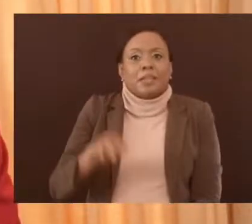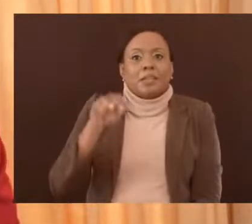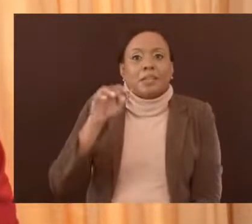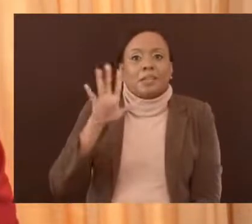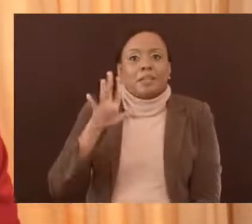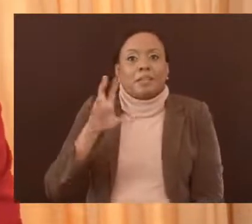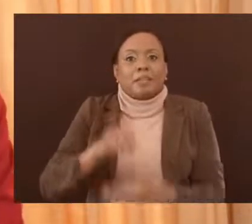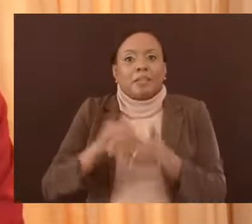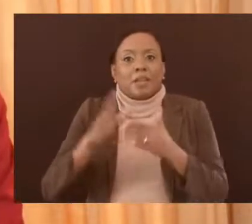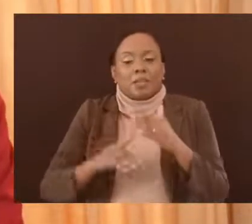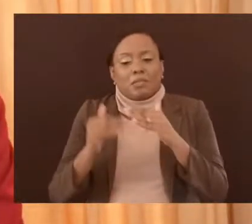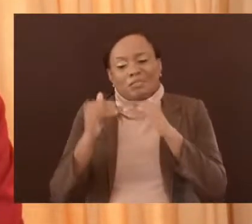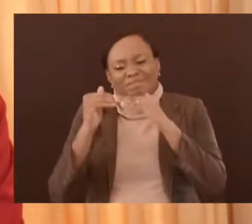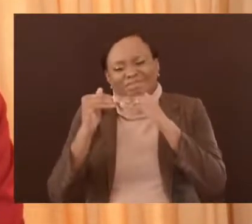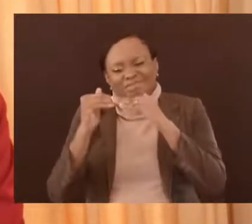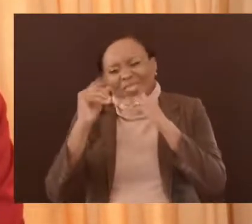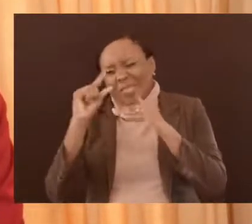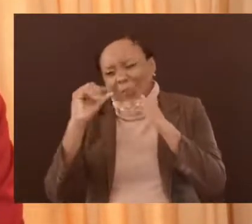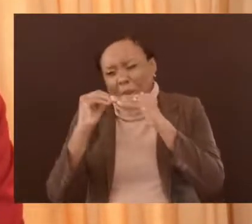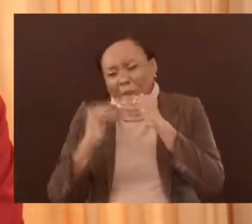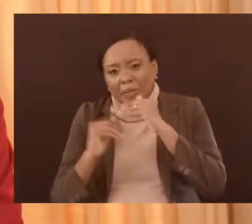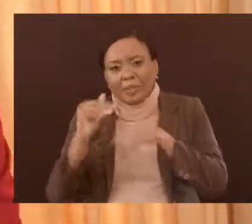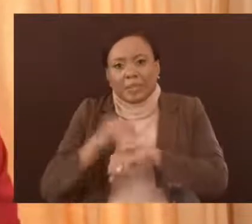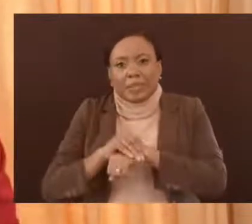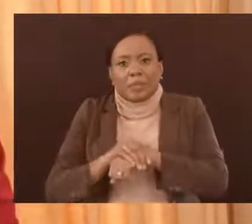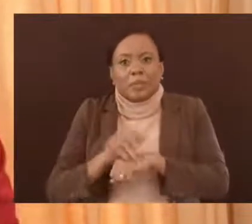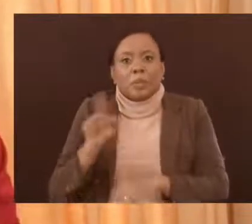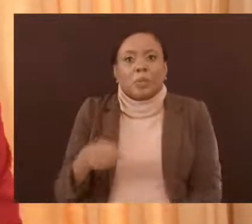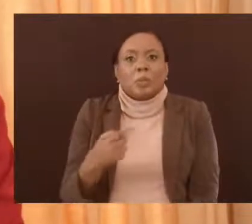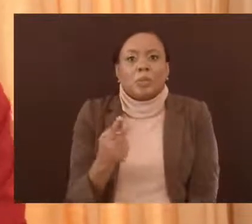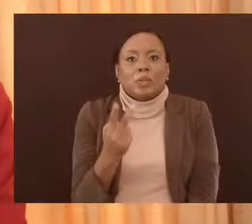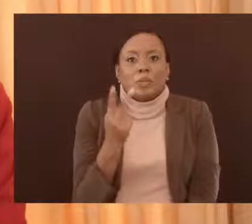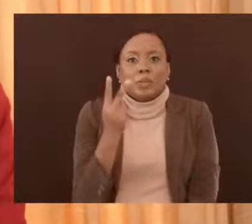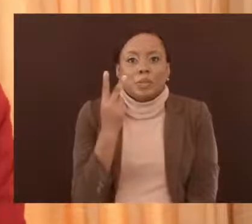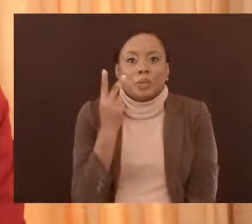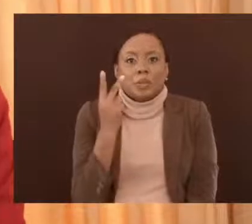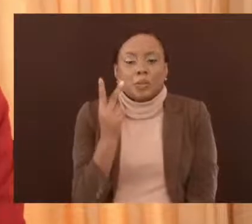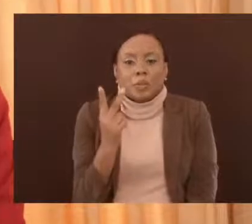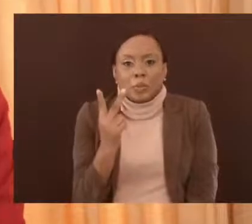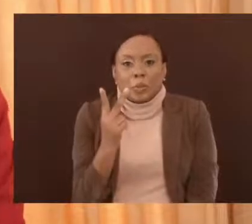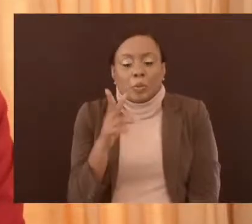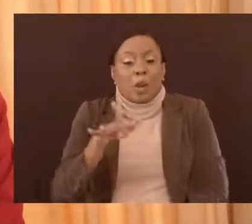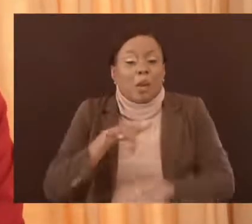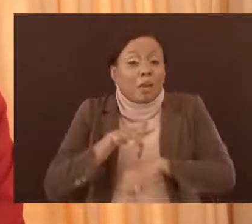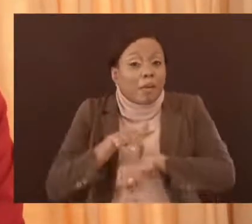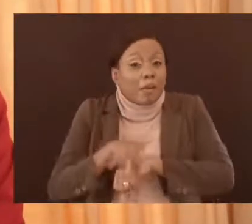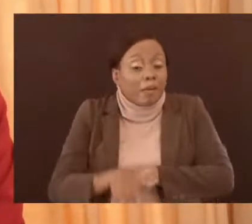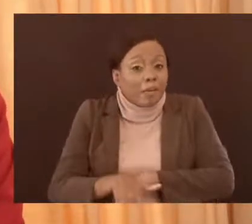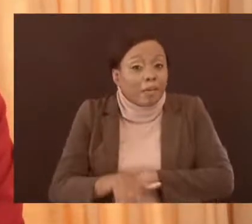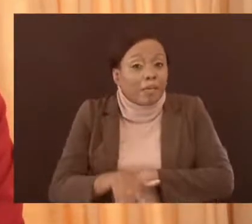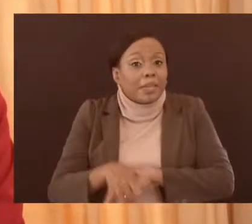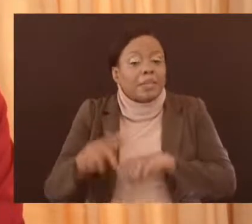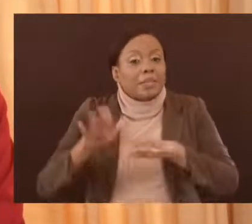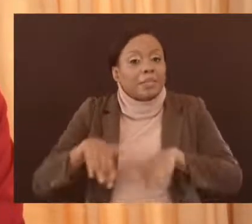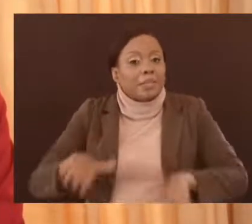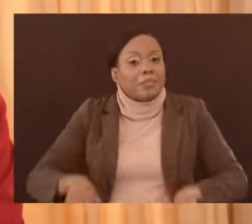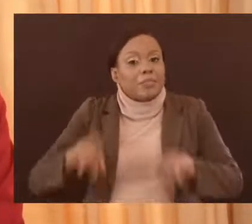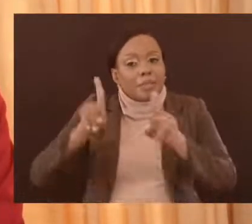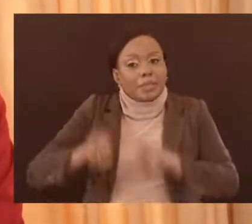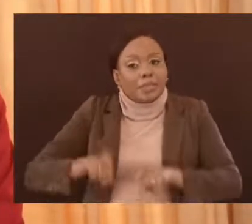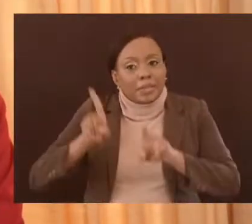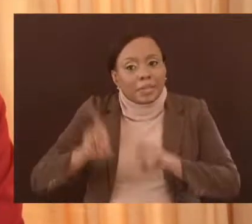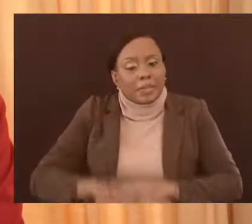fell below in English. Overall, there were only 2 early sitters who fell below the criteria of 85% in